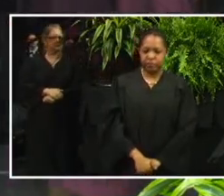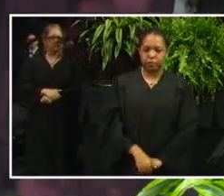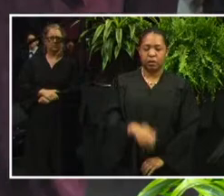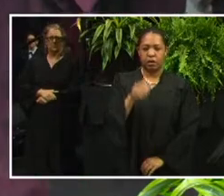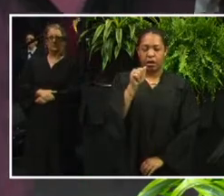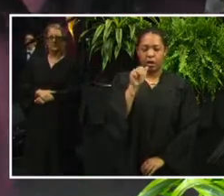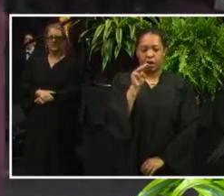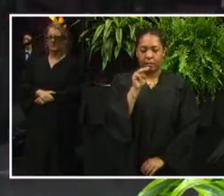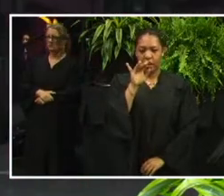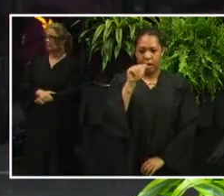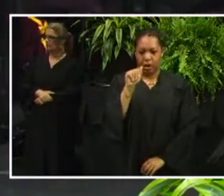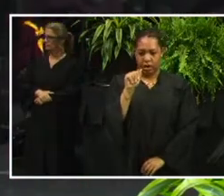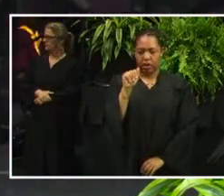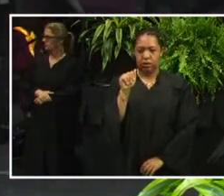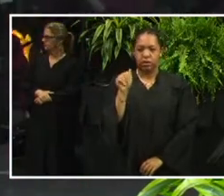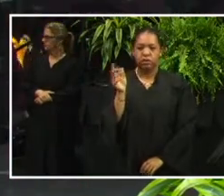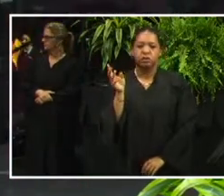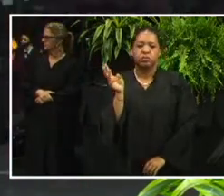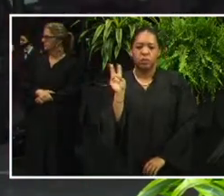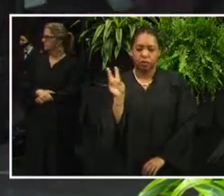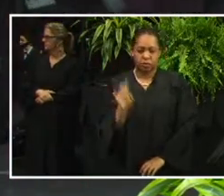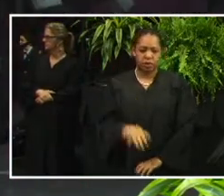Amaya Annalise Williamson.